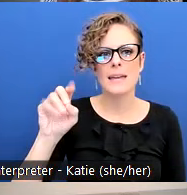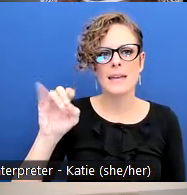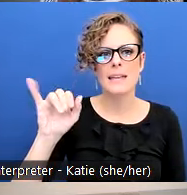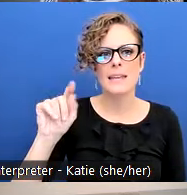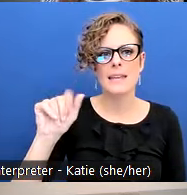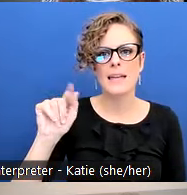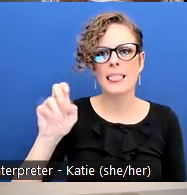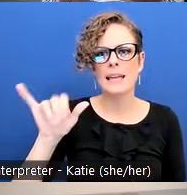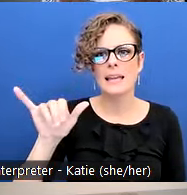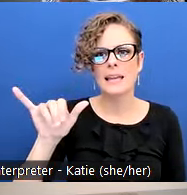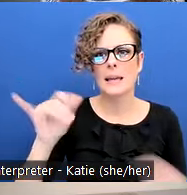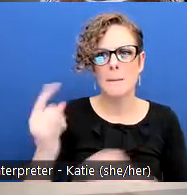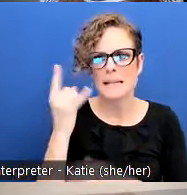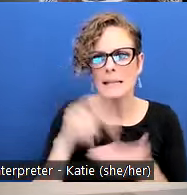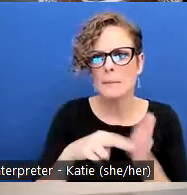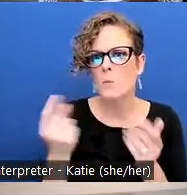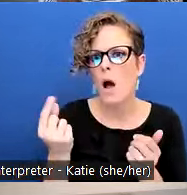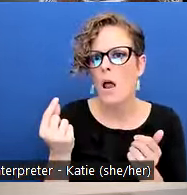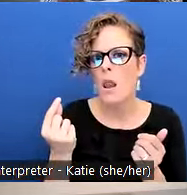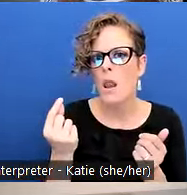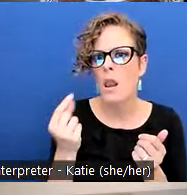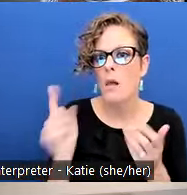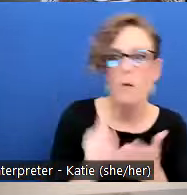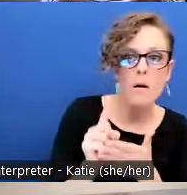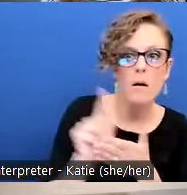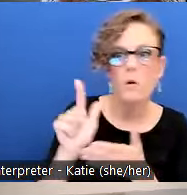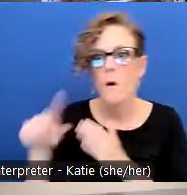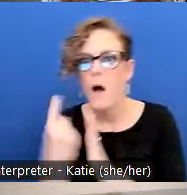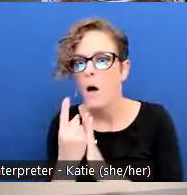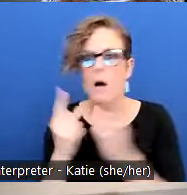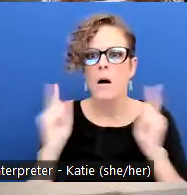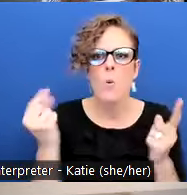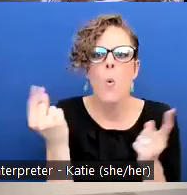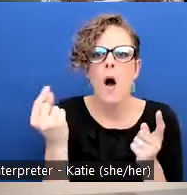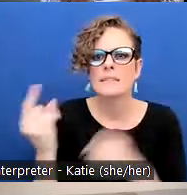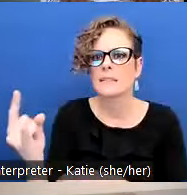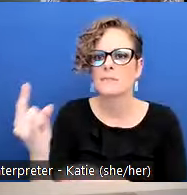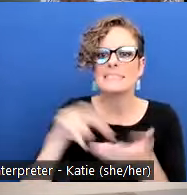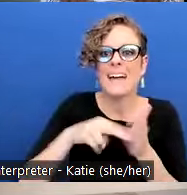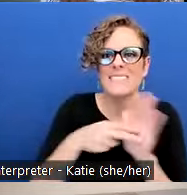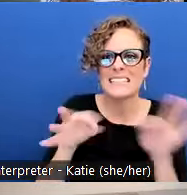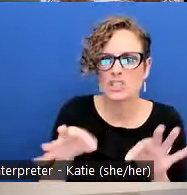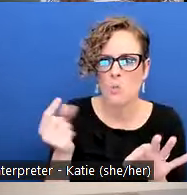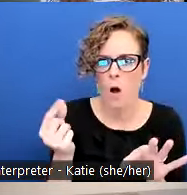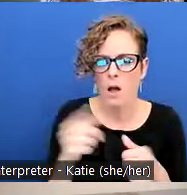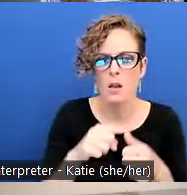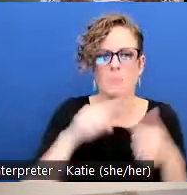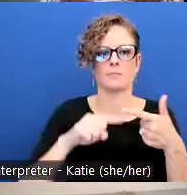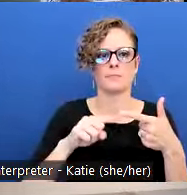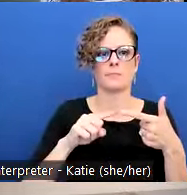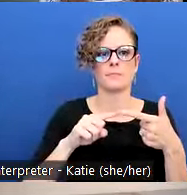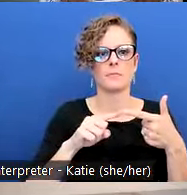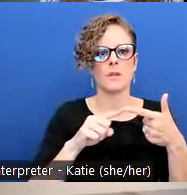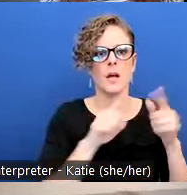immediately, but it's not really clear what that means. So what the definition of that is, and then how reporting